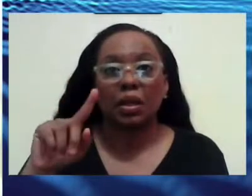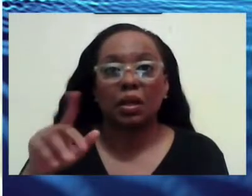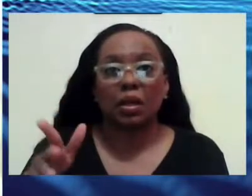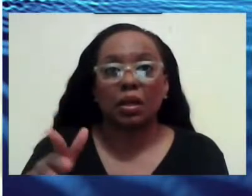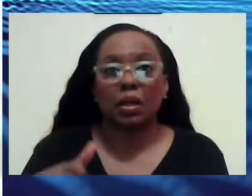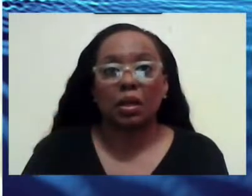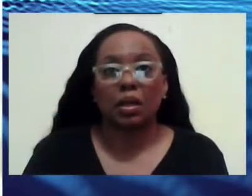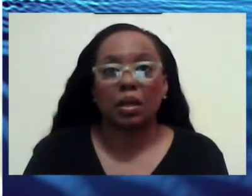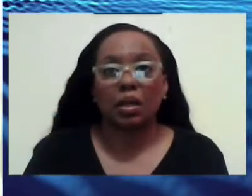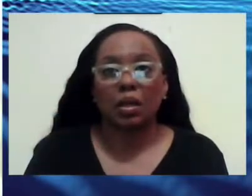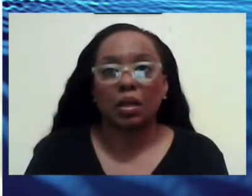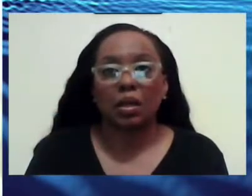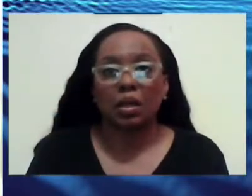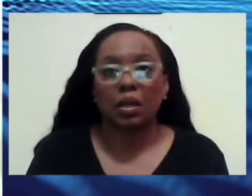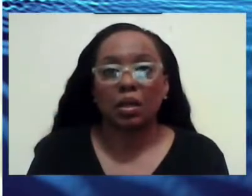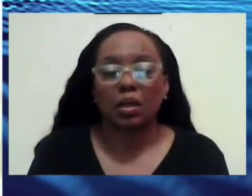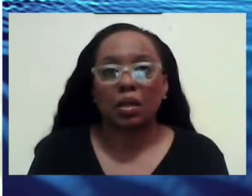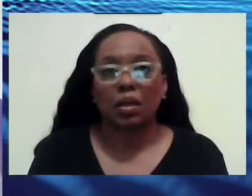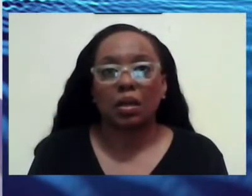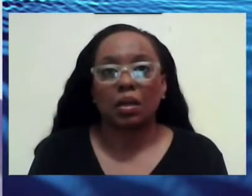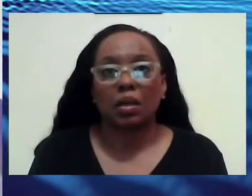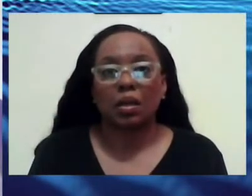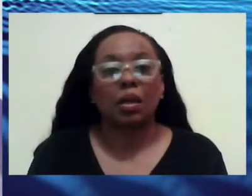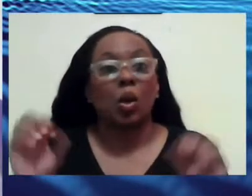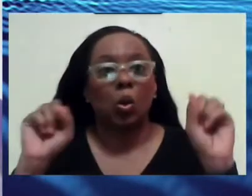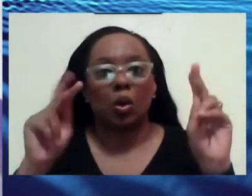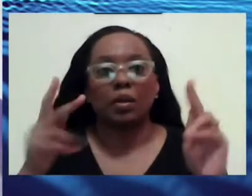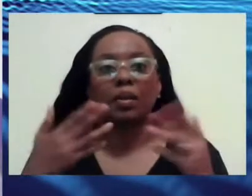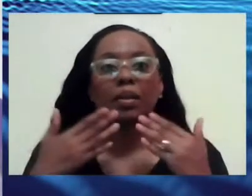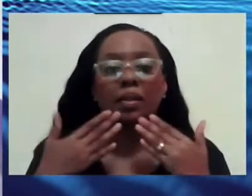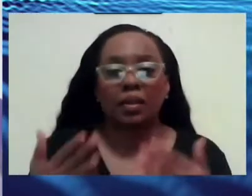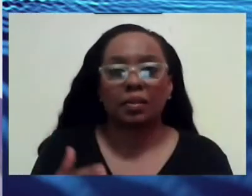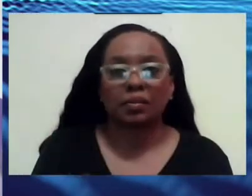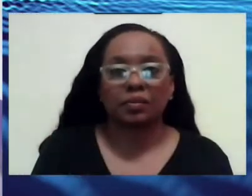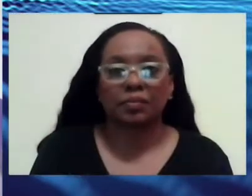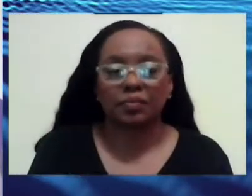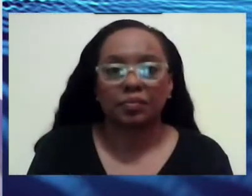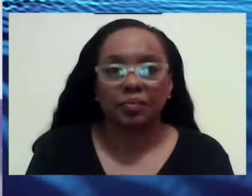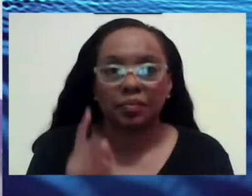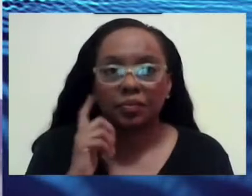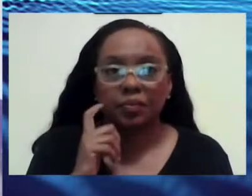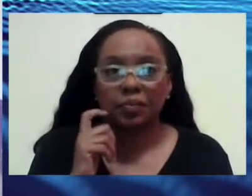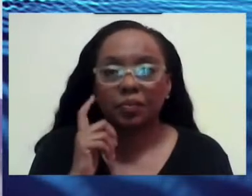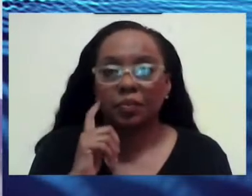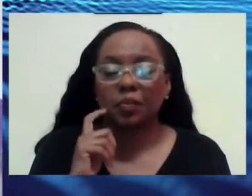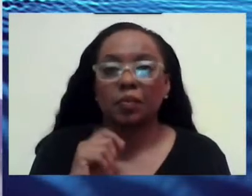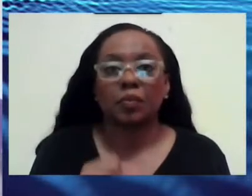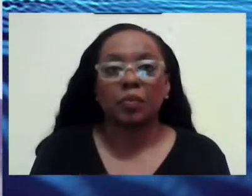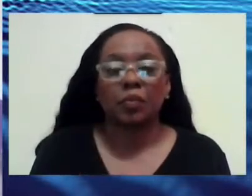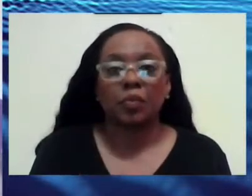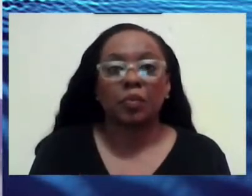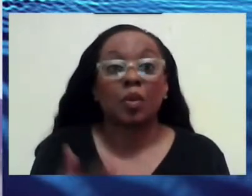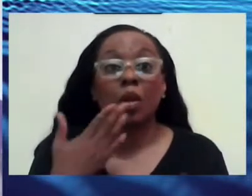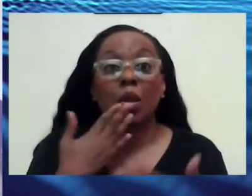Okay, I'm sorry, Carrie. thank you so much for the question. And it's a very good question, and it really reiterates